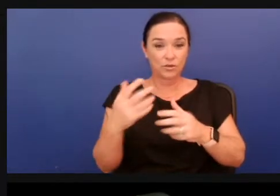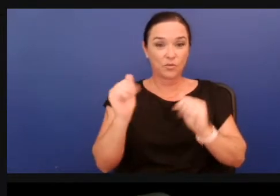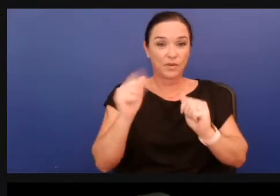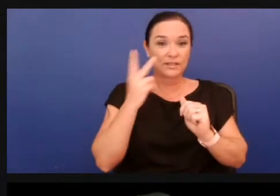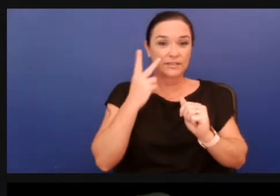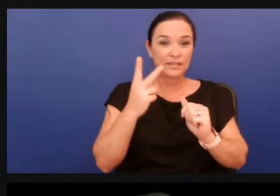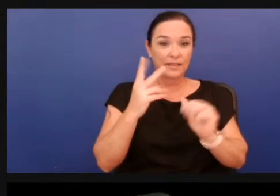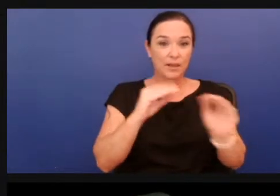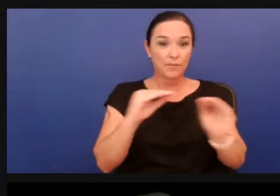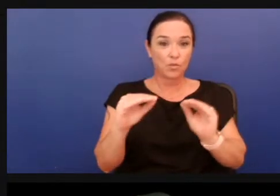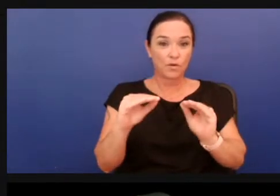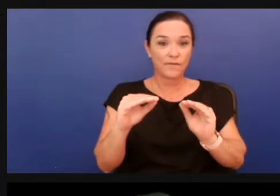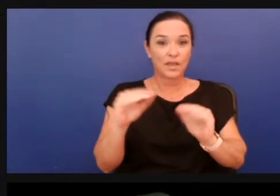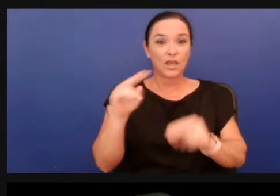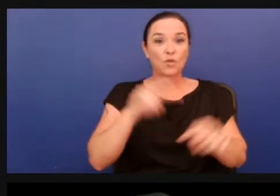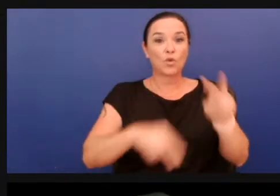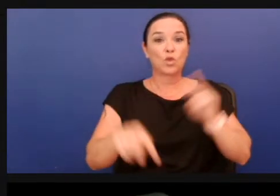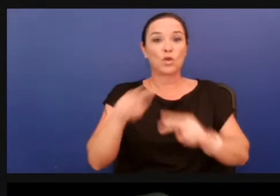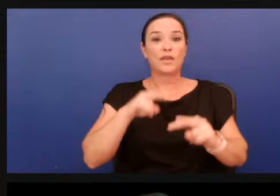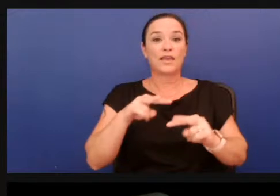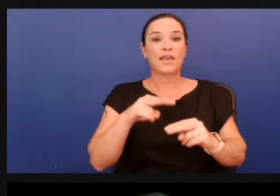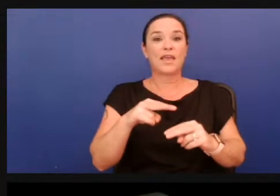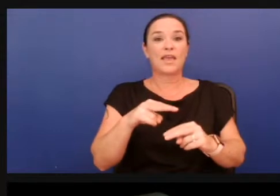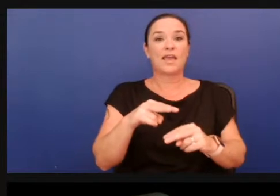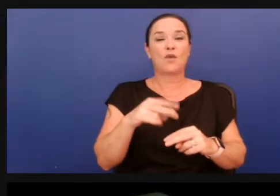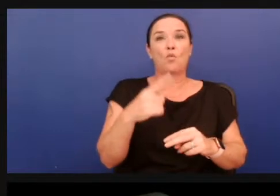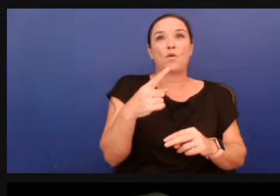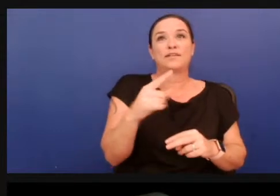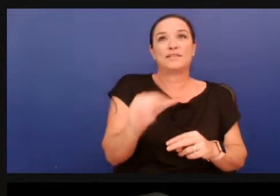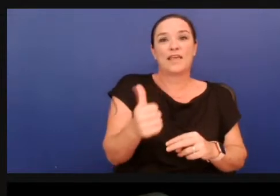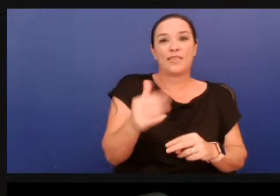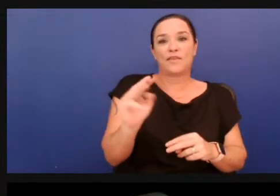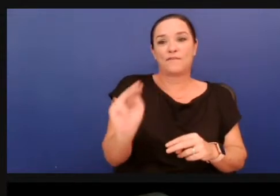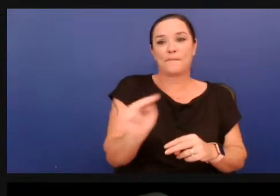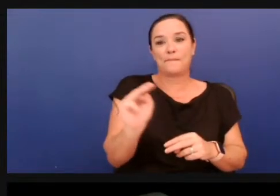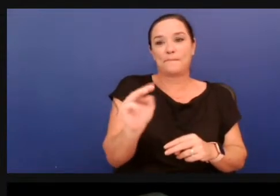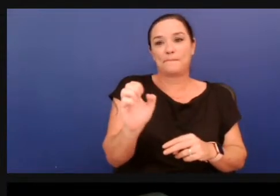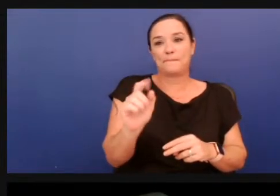at tenths of meters, right? So that's looking at, call it